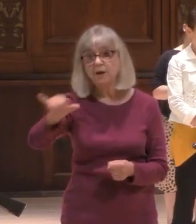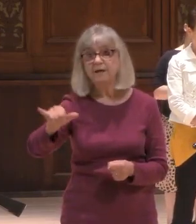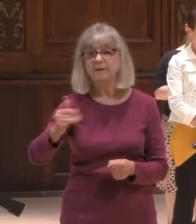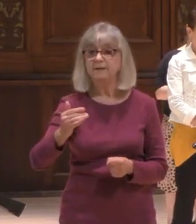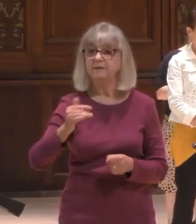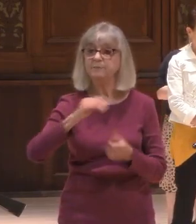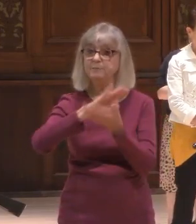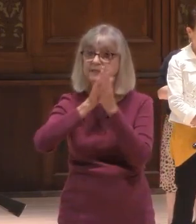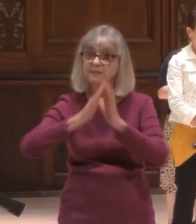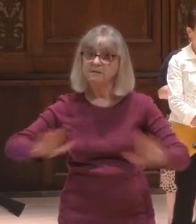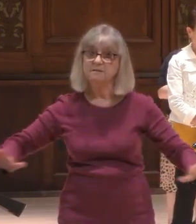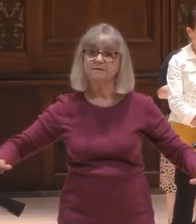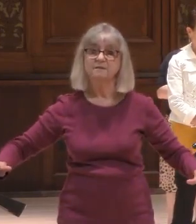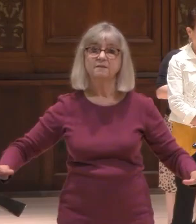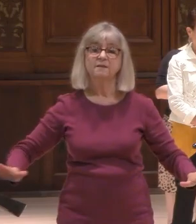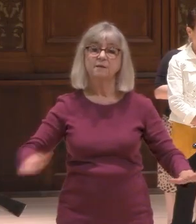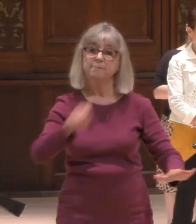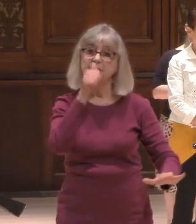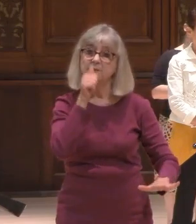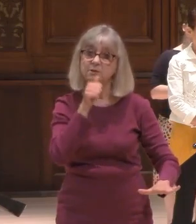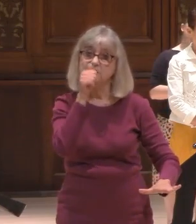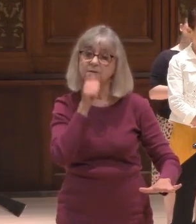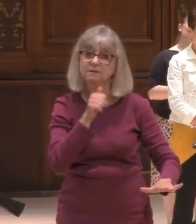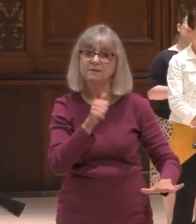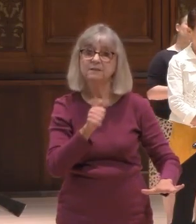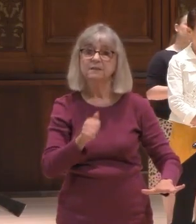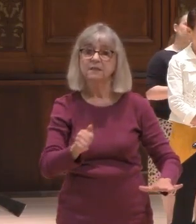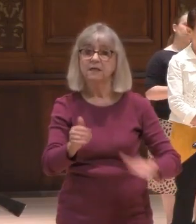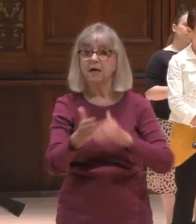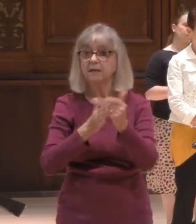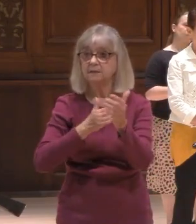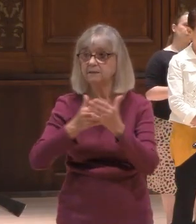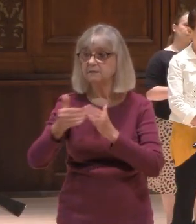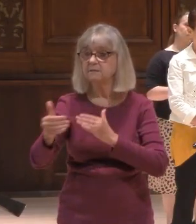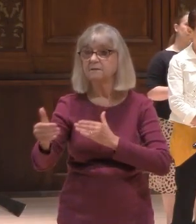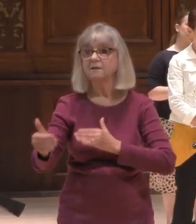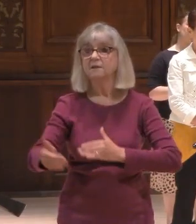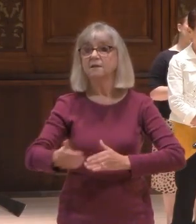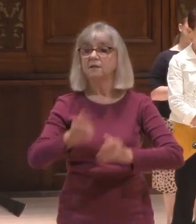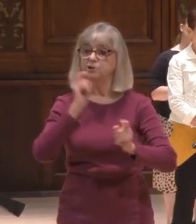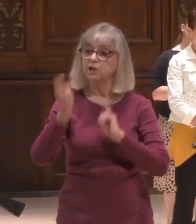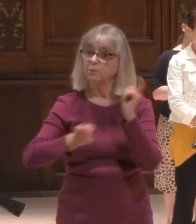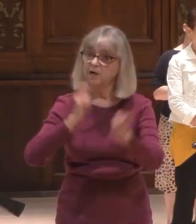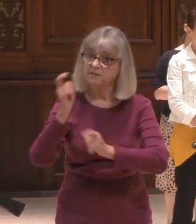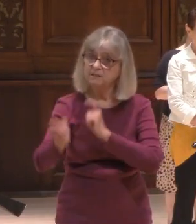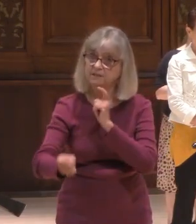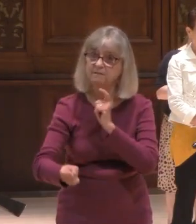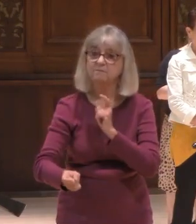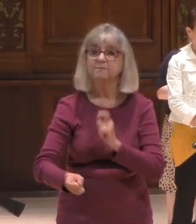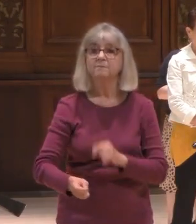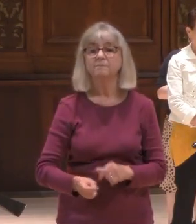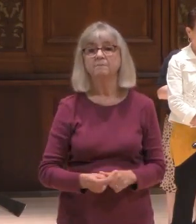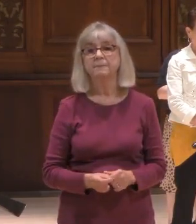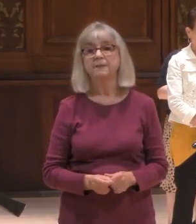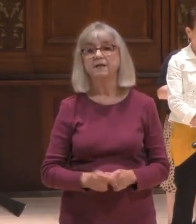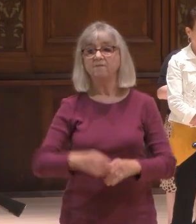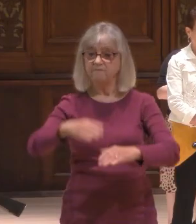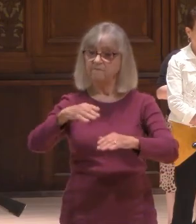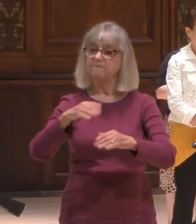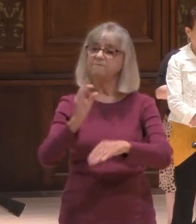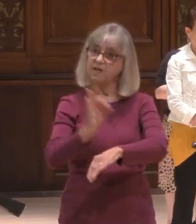peace, patience, kindness, generosity,